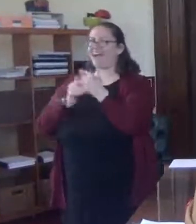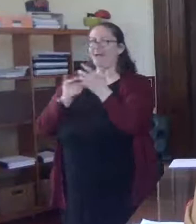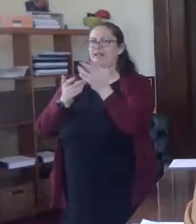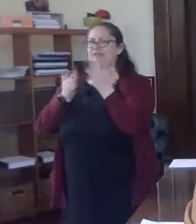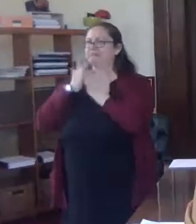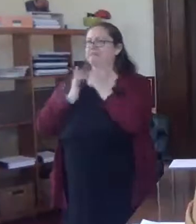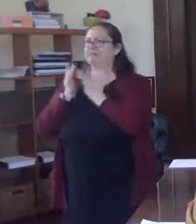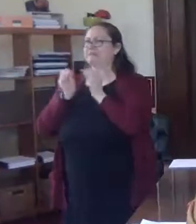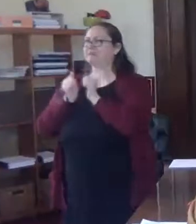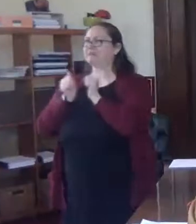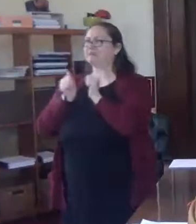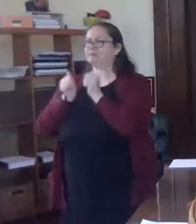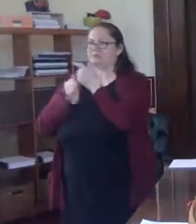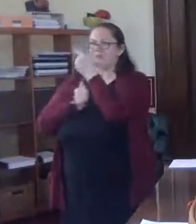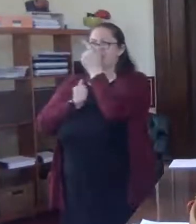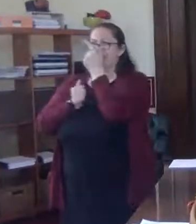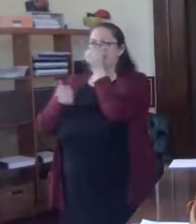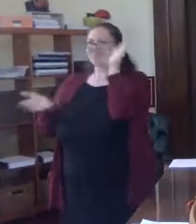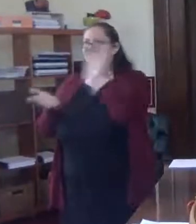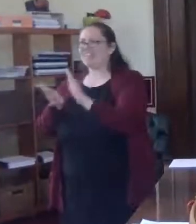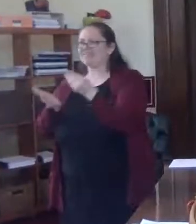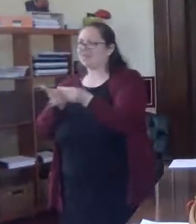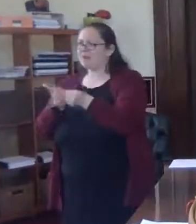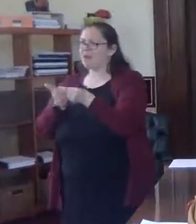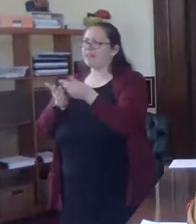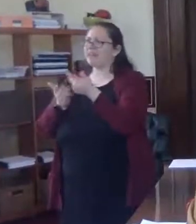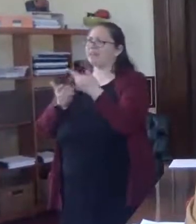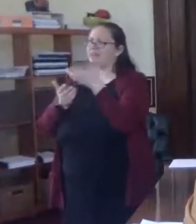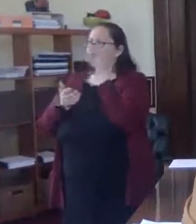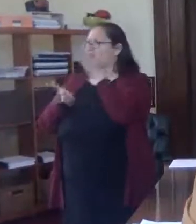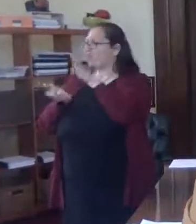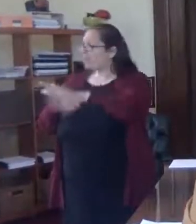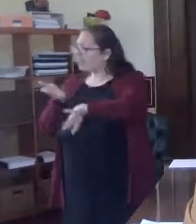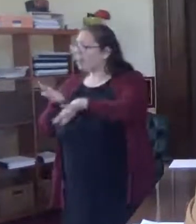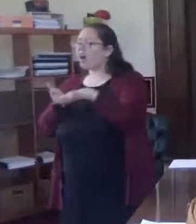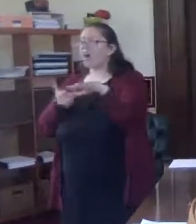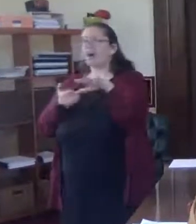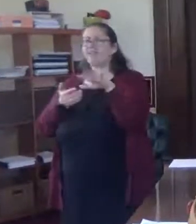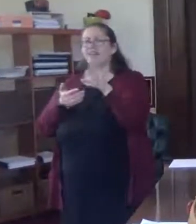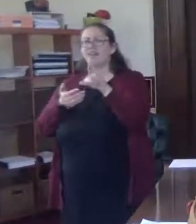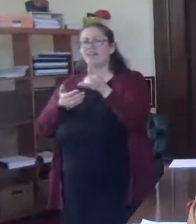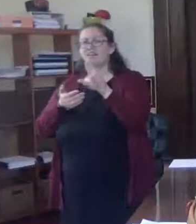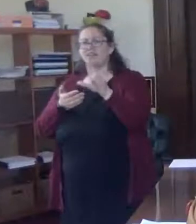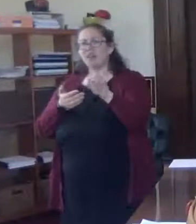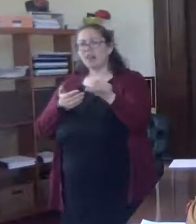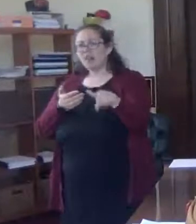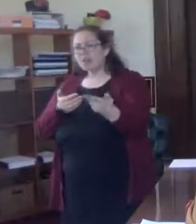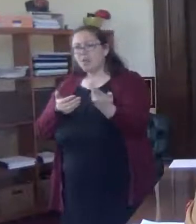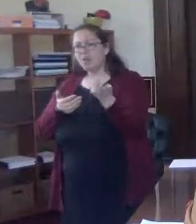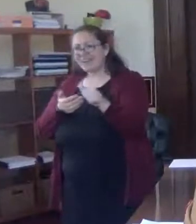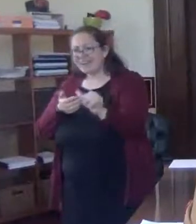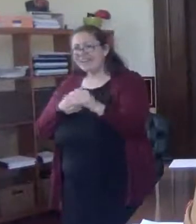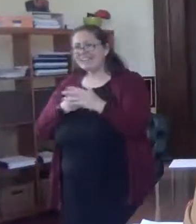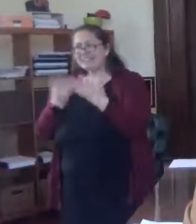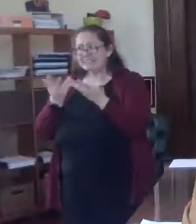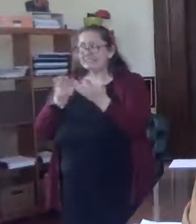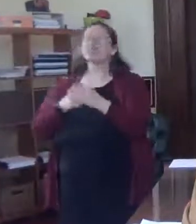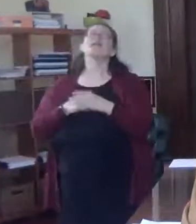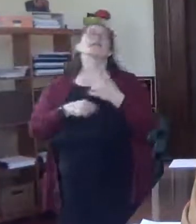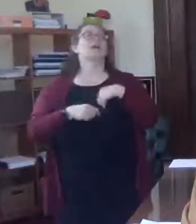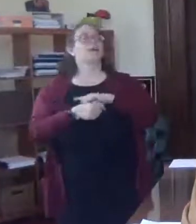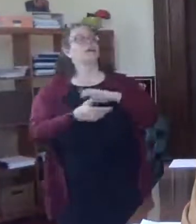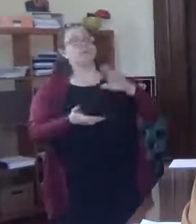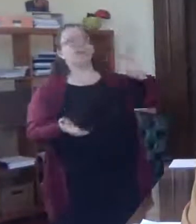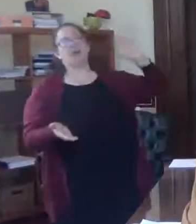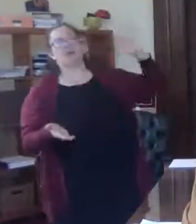to COVID-19, and are we considering any layoffs or furloughs? So we have a reduction in revenue of